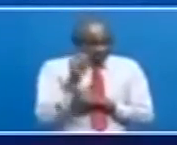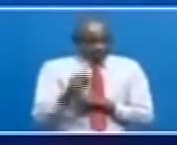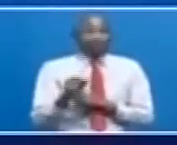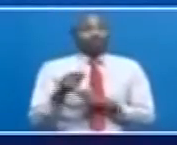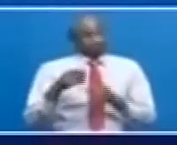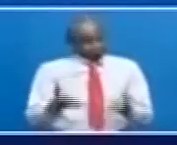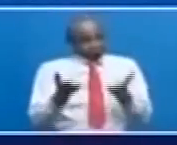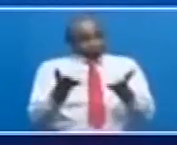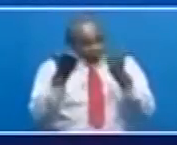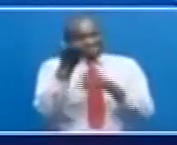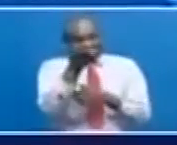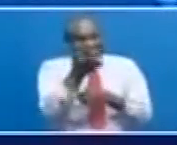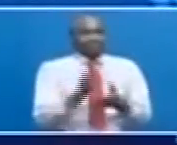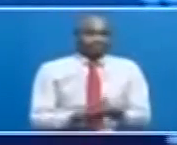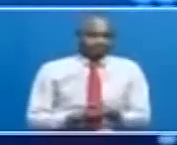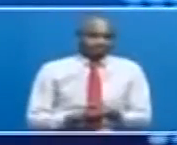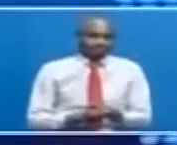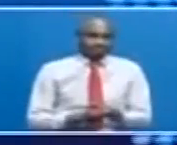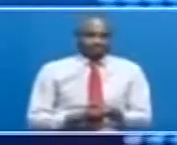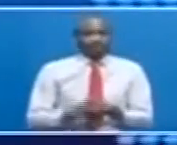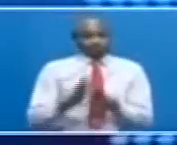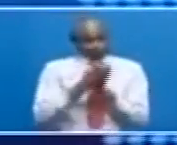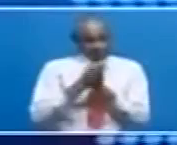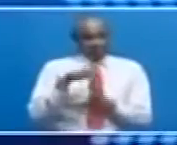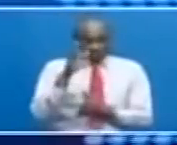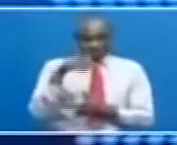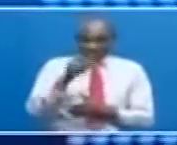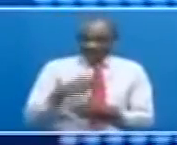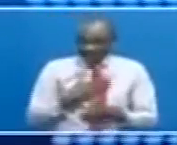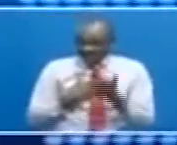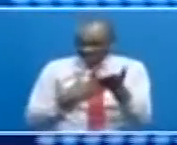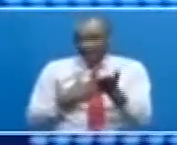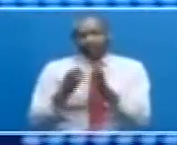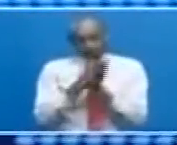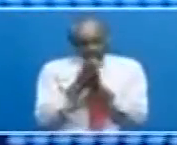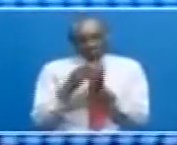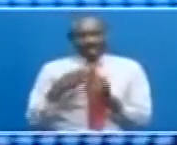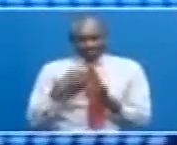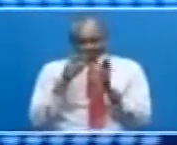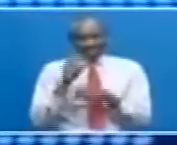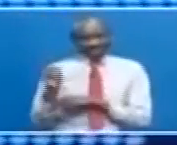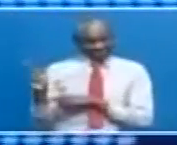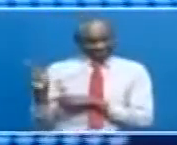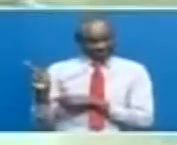will give them a boost at the World Cup. Robinson Okenye paid them a visit and files this story.